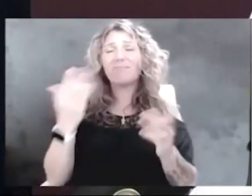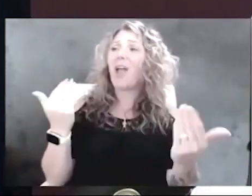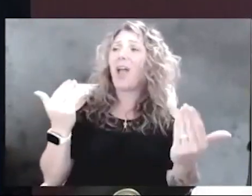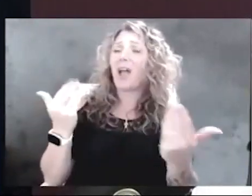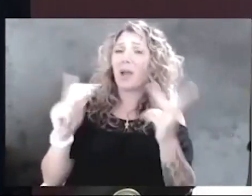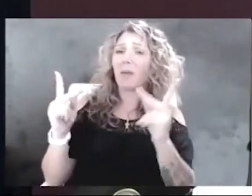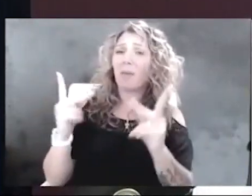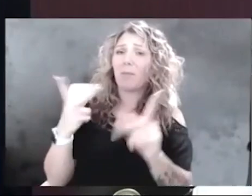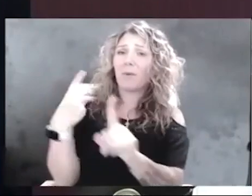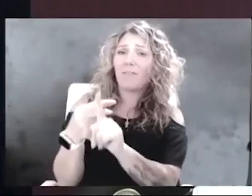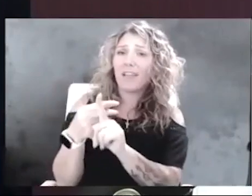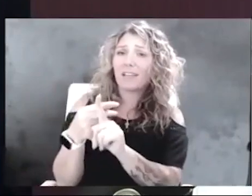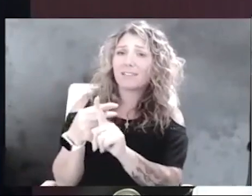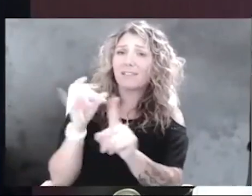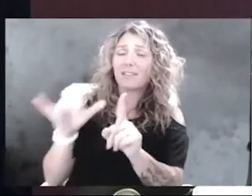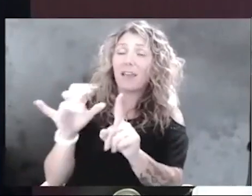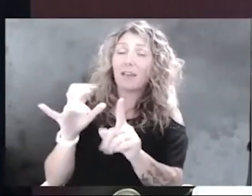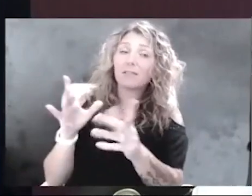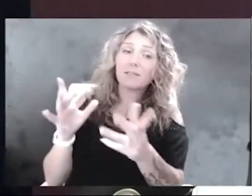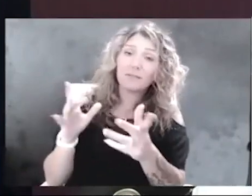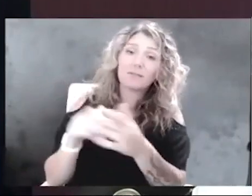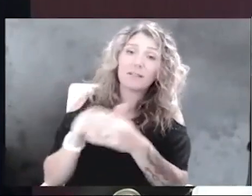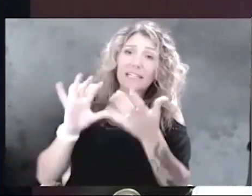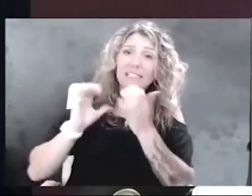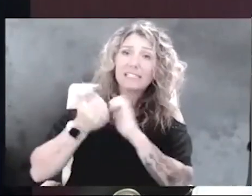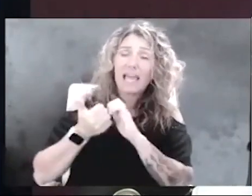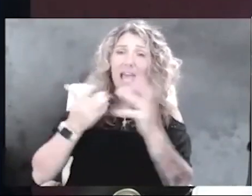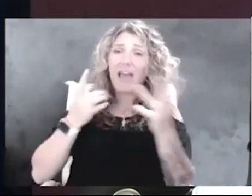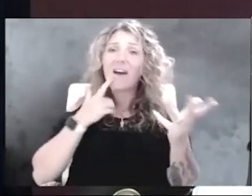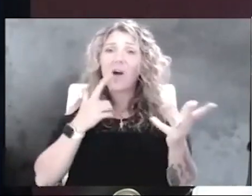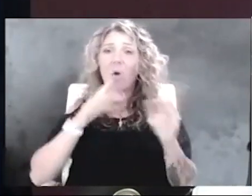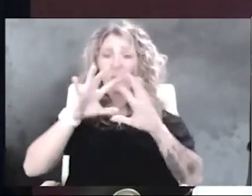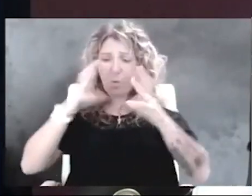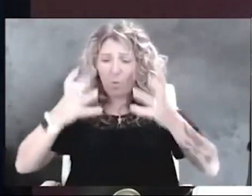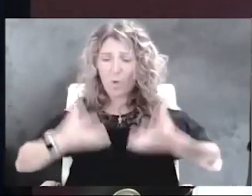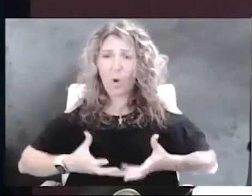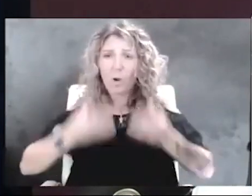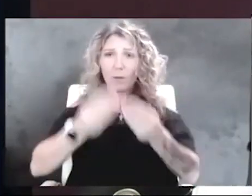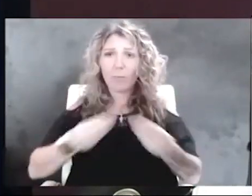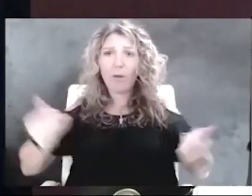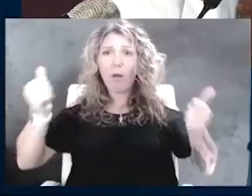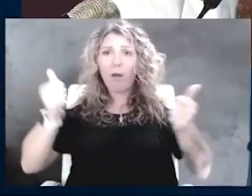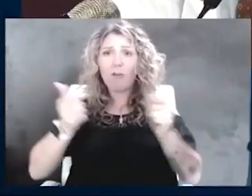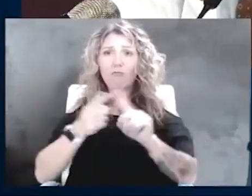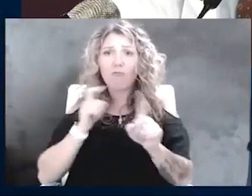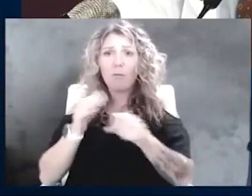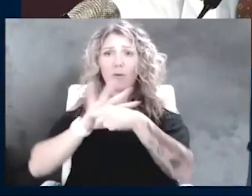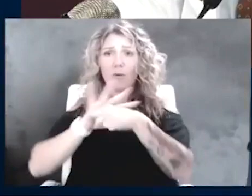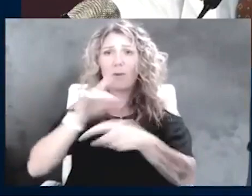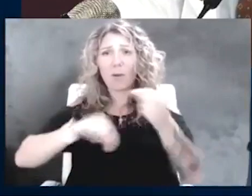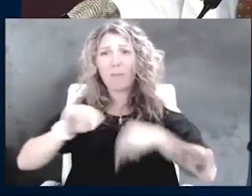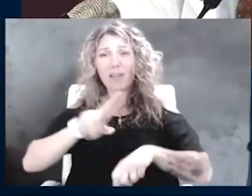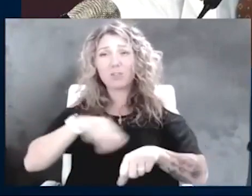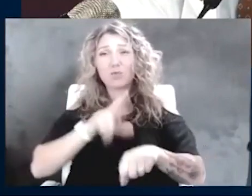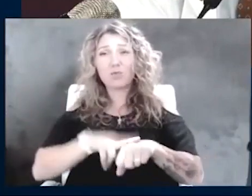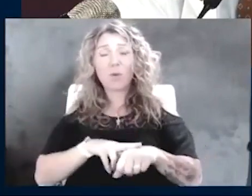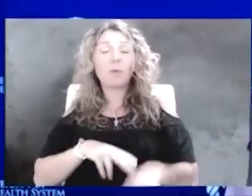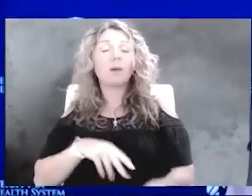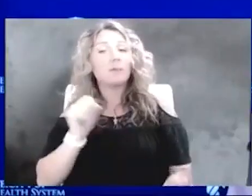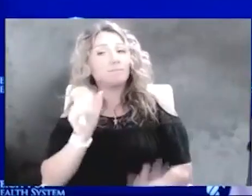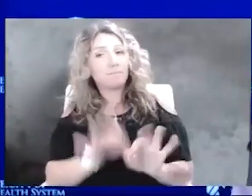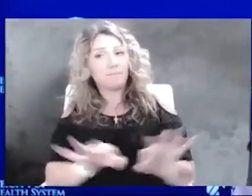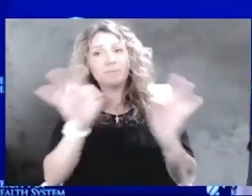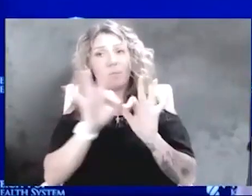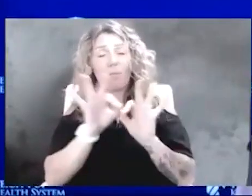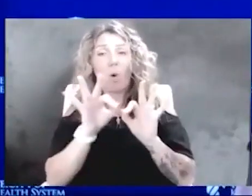think that's how the worm turns here. That's how we really get ourselves back to normal. And I think that's important as we're moving into colder weather now, and